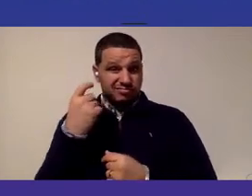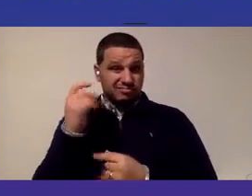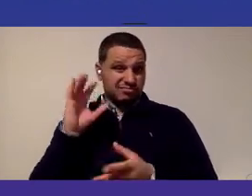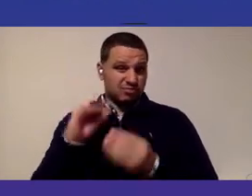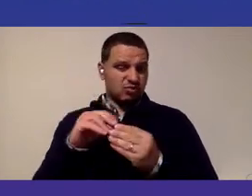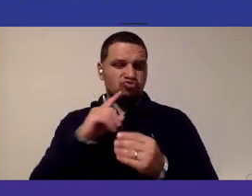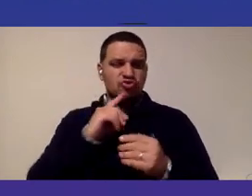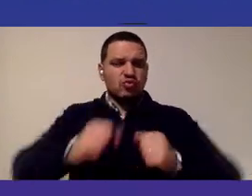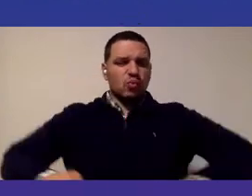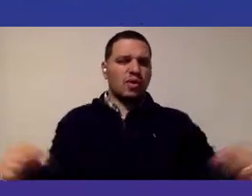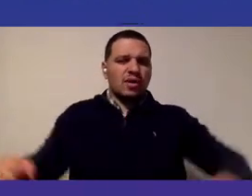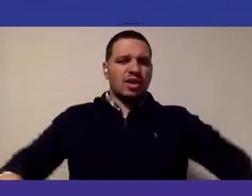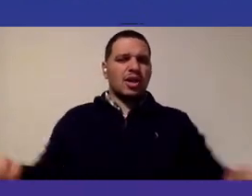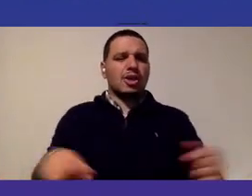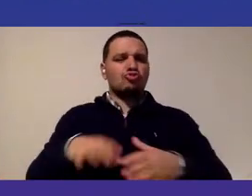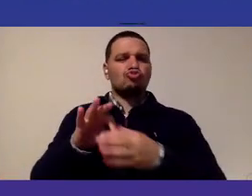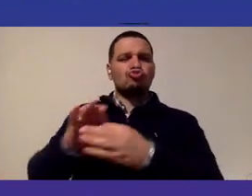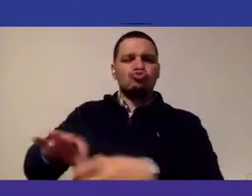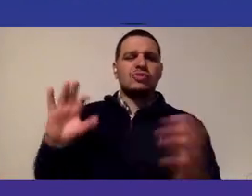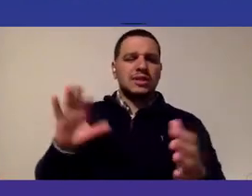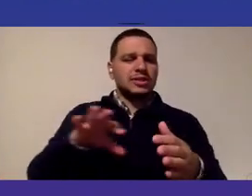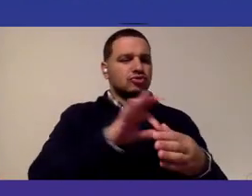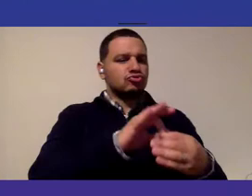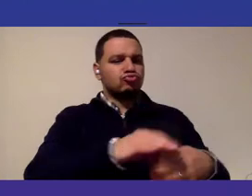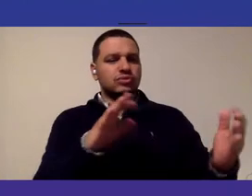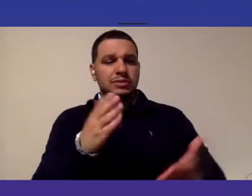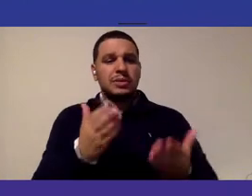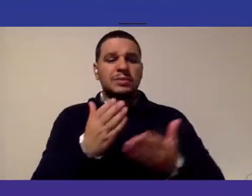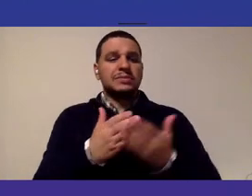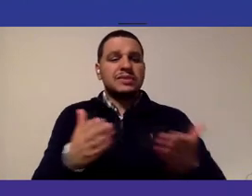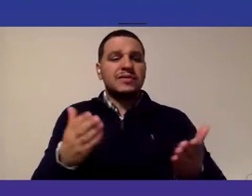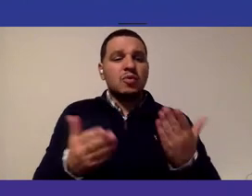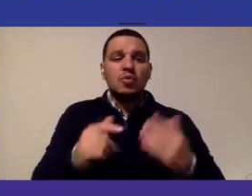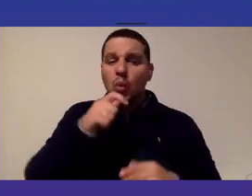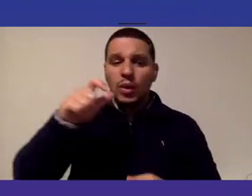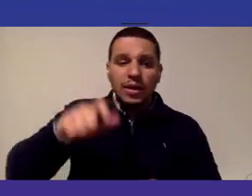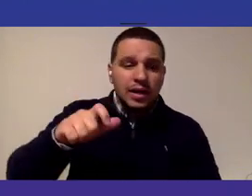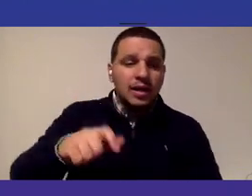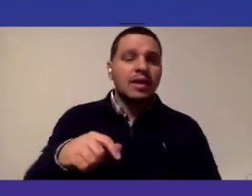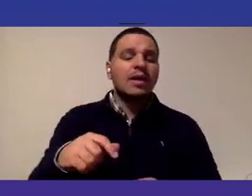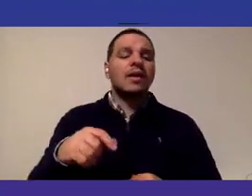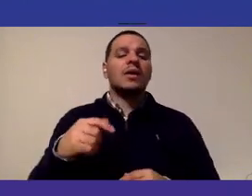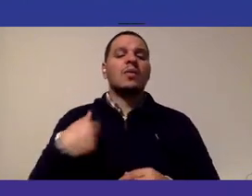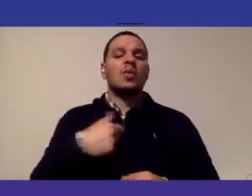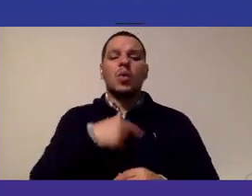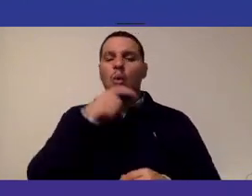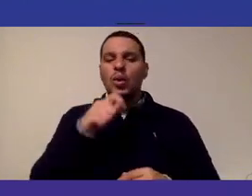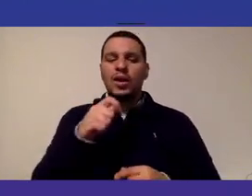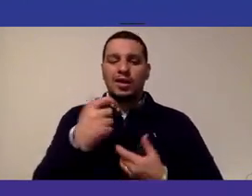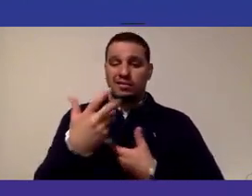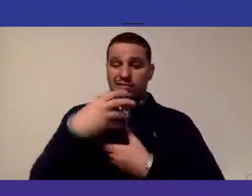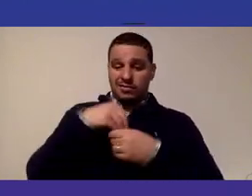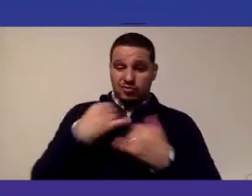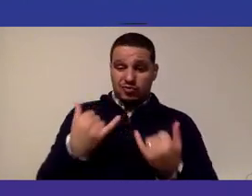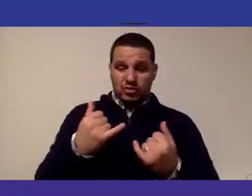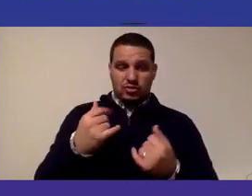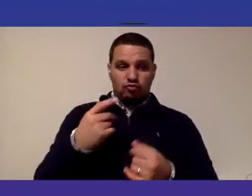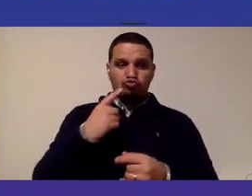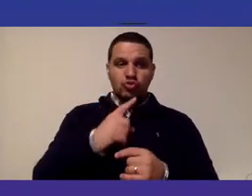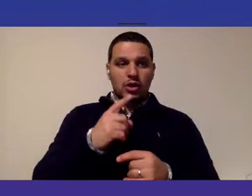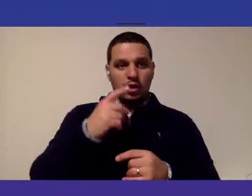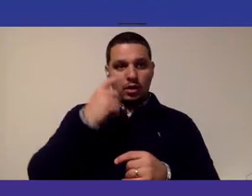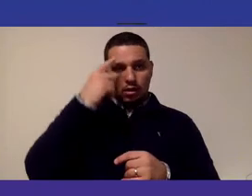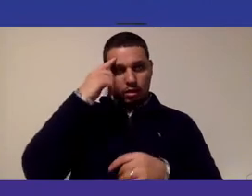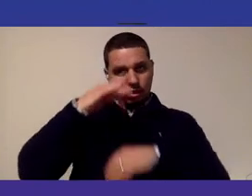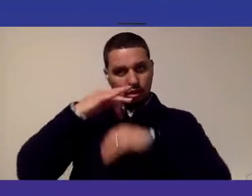out. Let's release maybe some stuff we don't need or that we don't need to be present or that's keeping us from being present. I